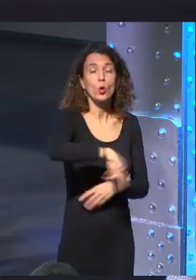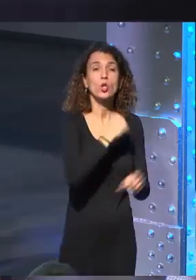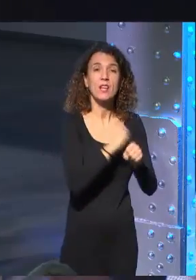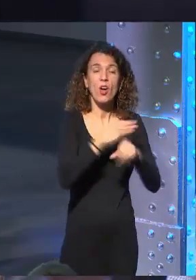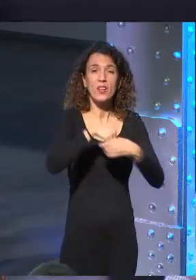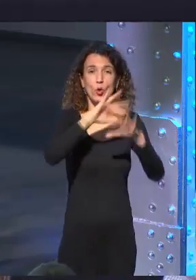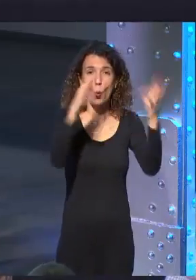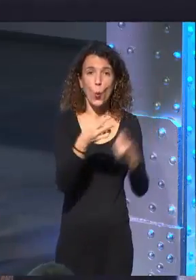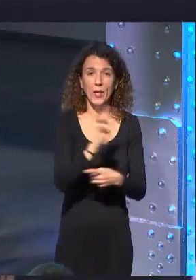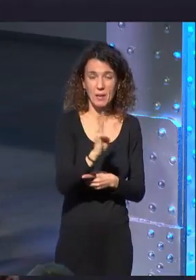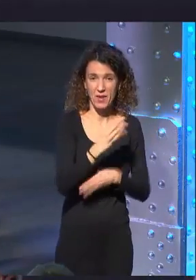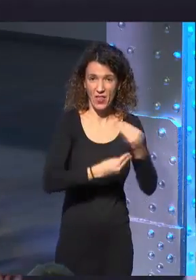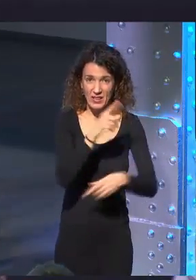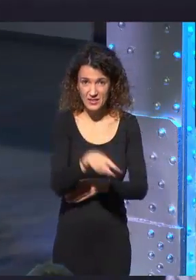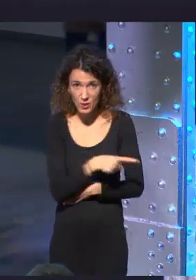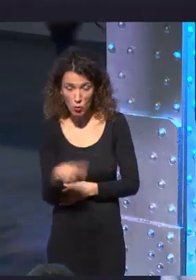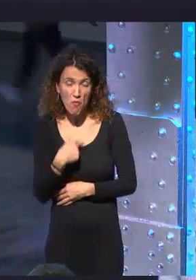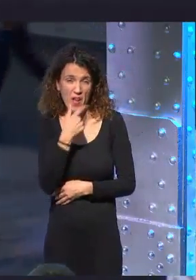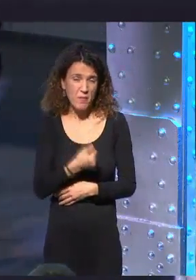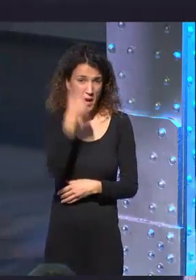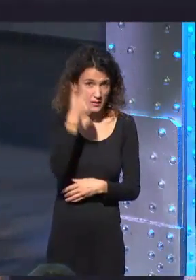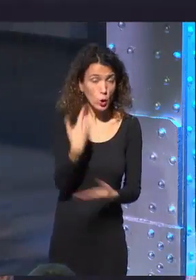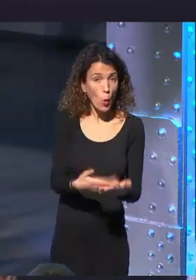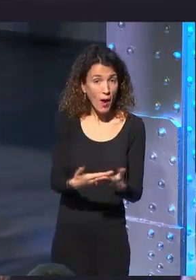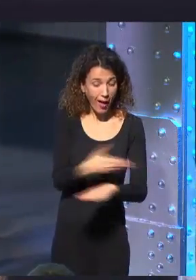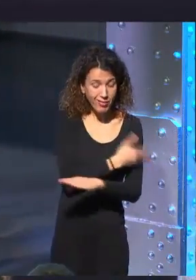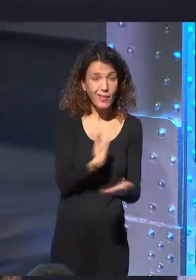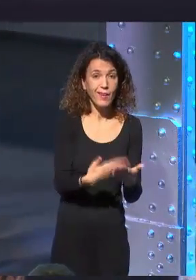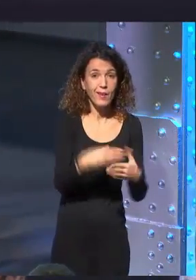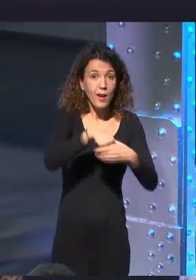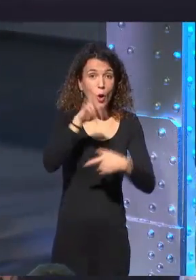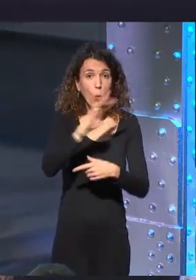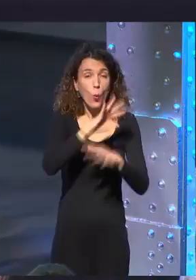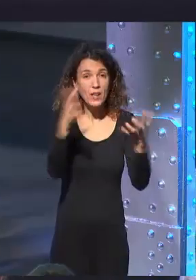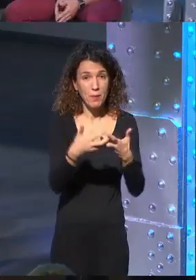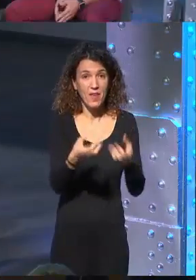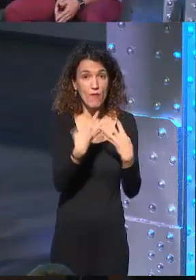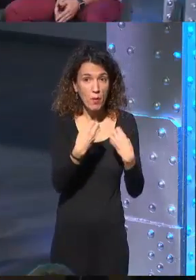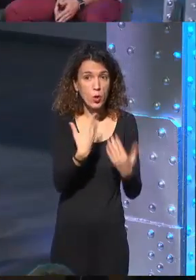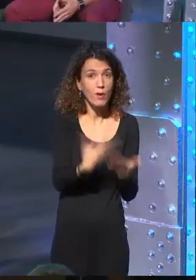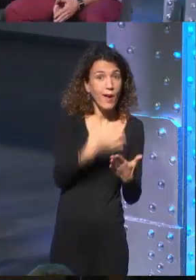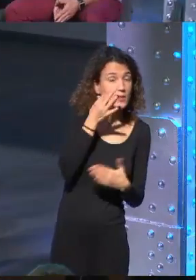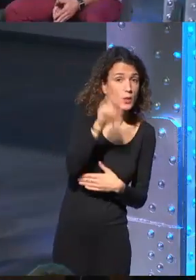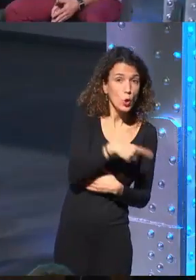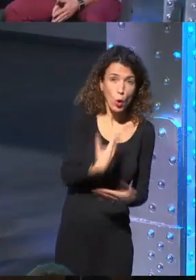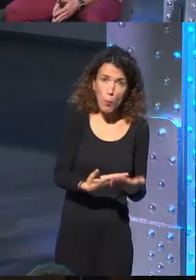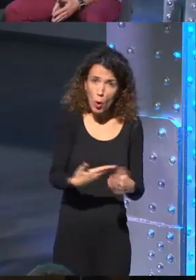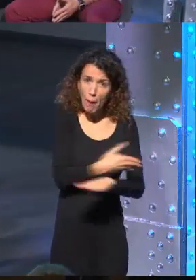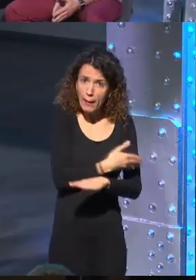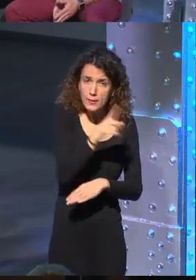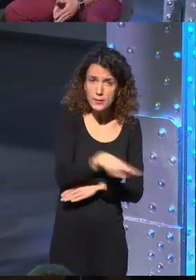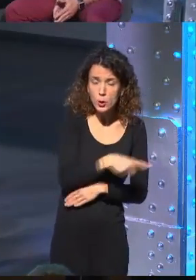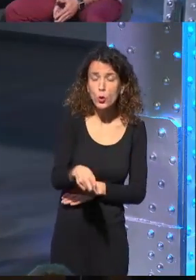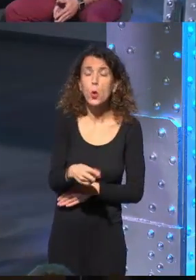100% it can be manipulated, of course. But do you double check the information that appears on